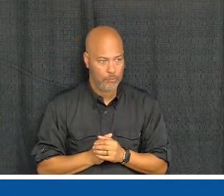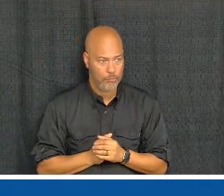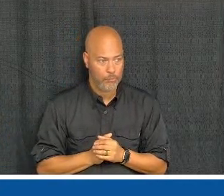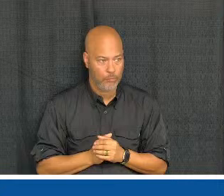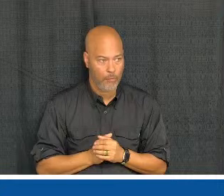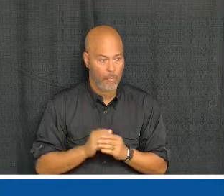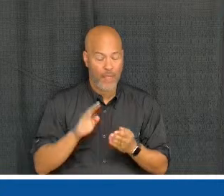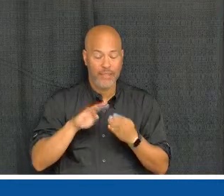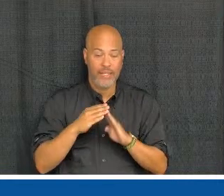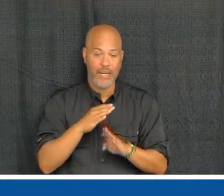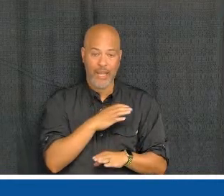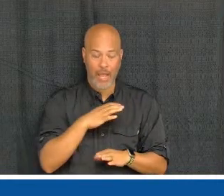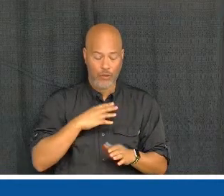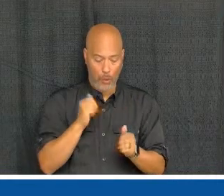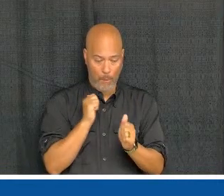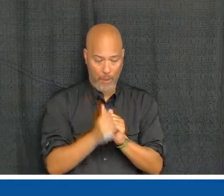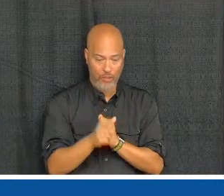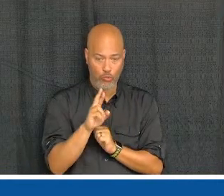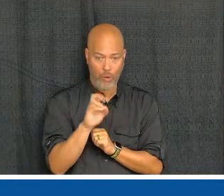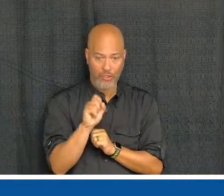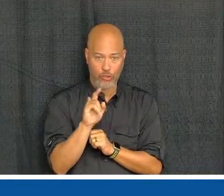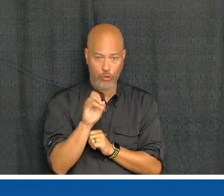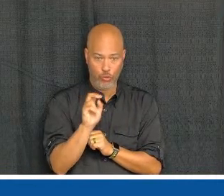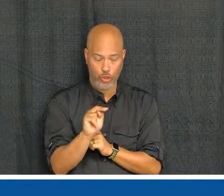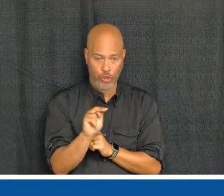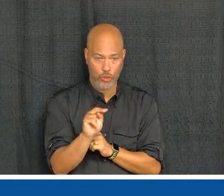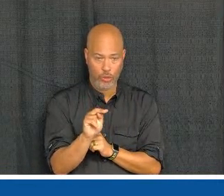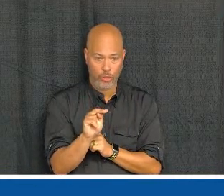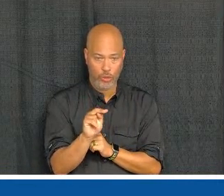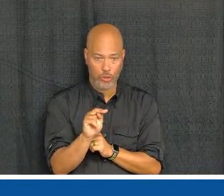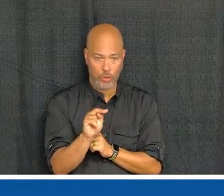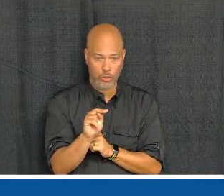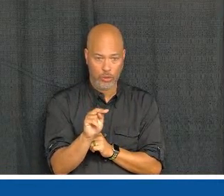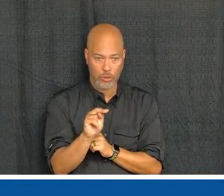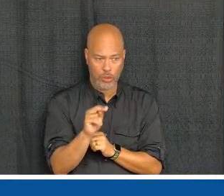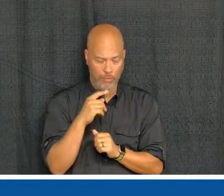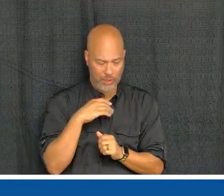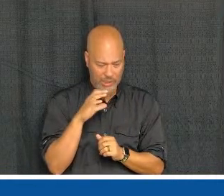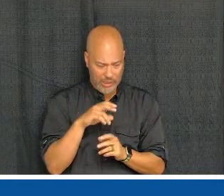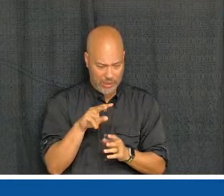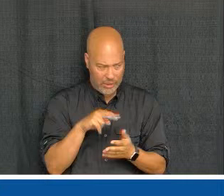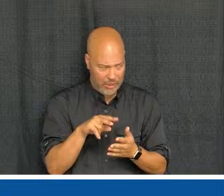The city council passed a resolution, and let me get the number here.